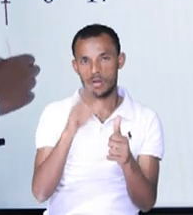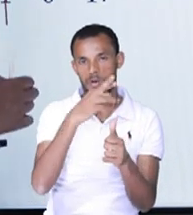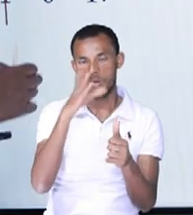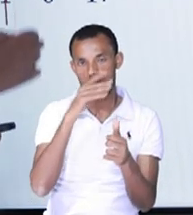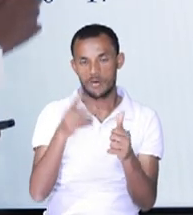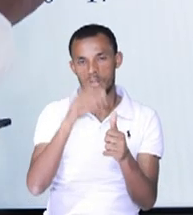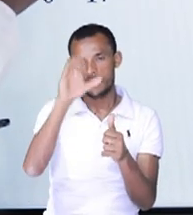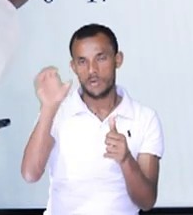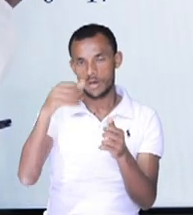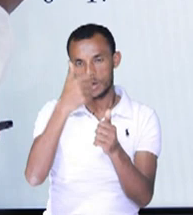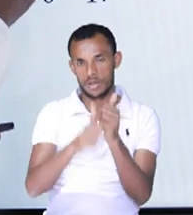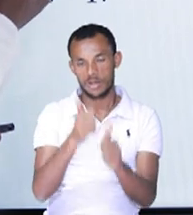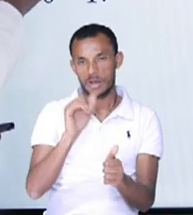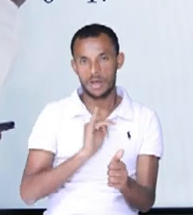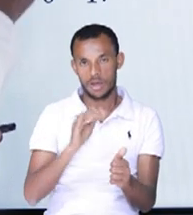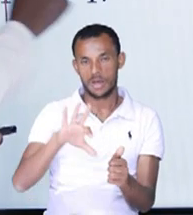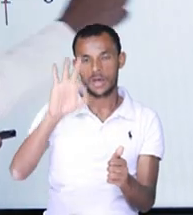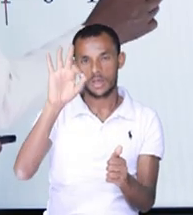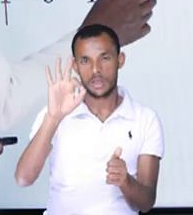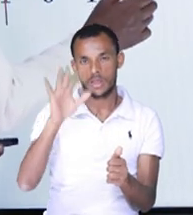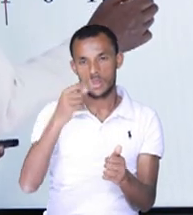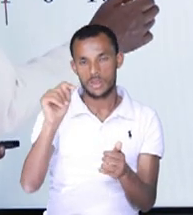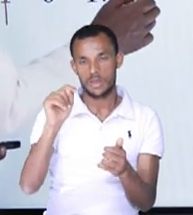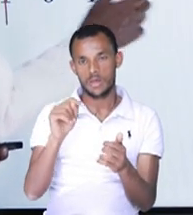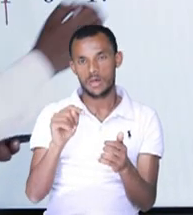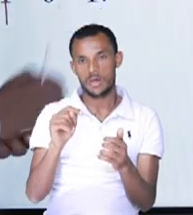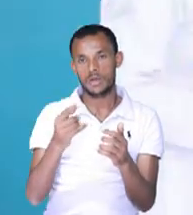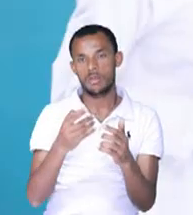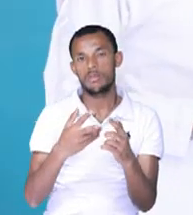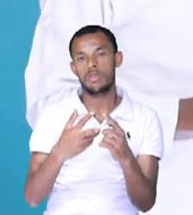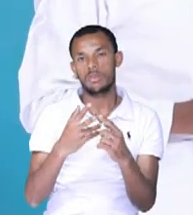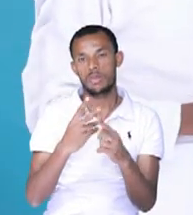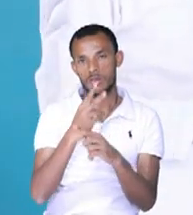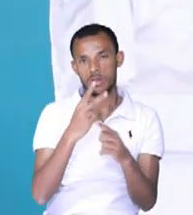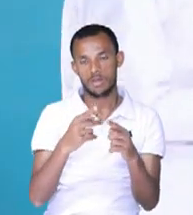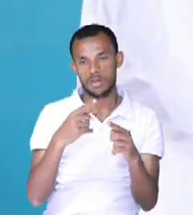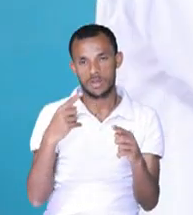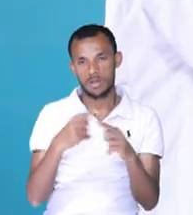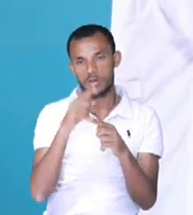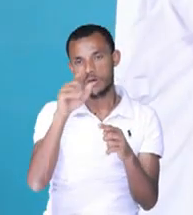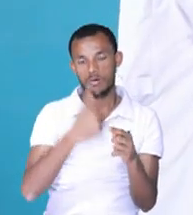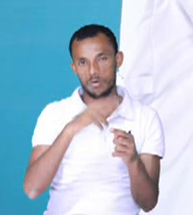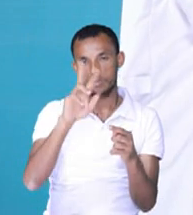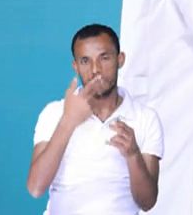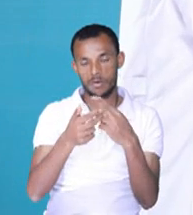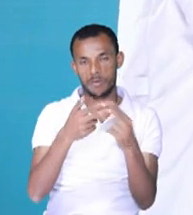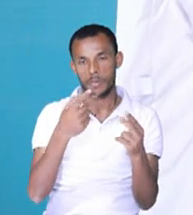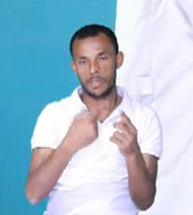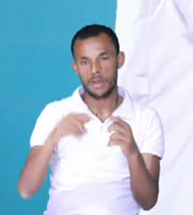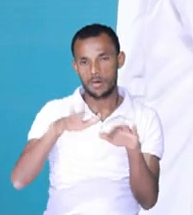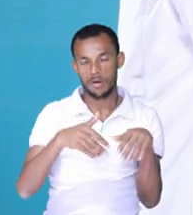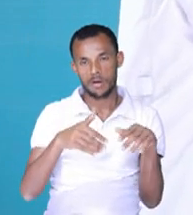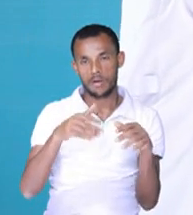first column are cancelled, I will have across their intersection, it was at their intersection, you have 2, multiplied by the